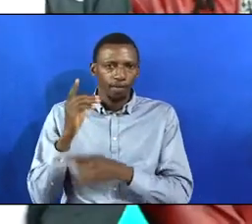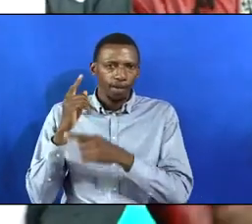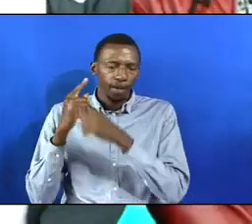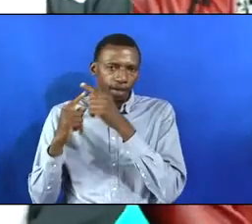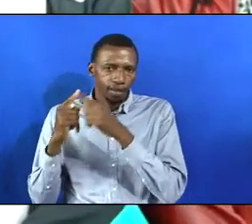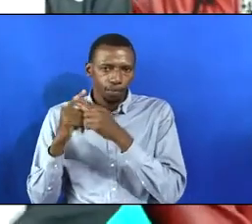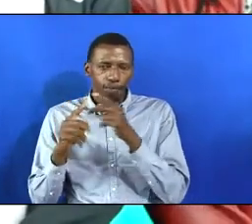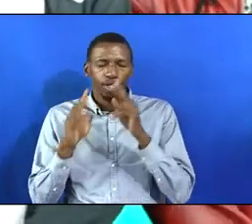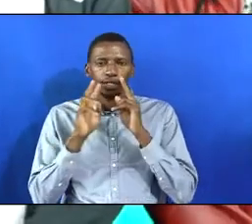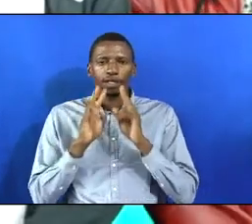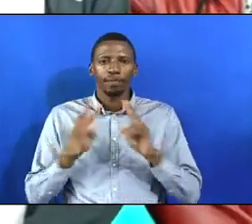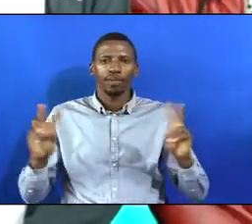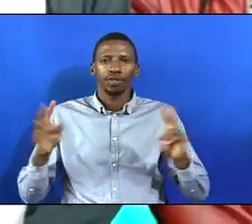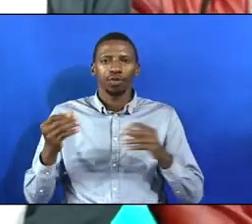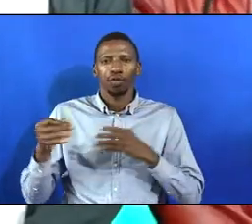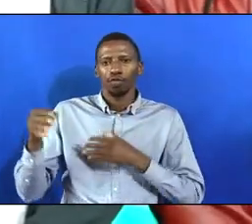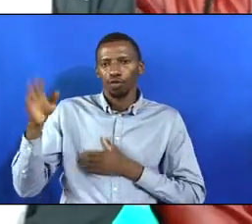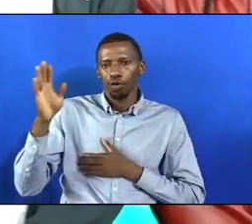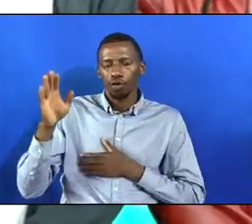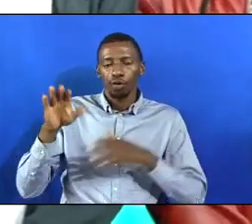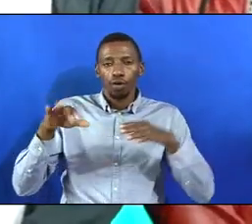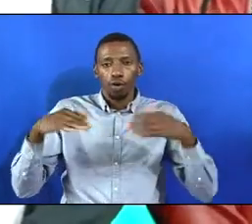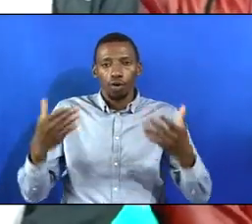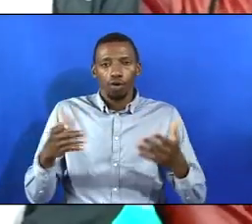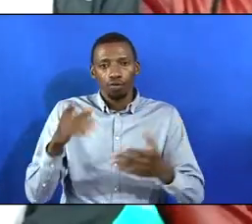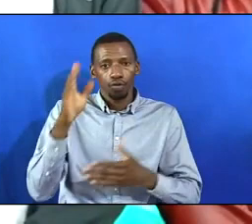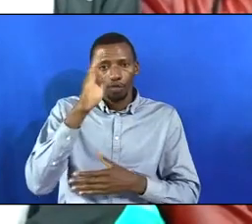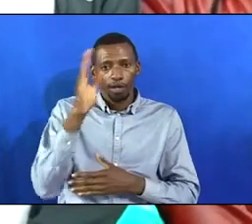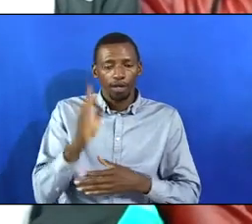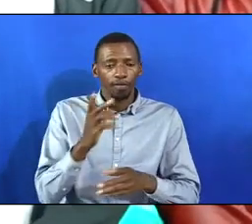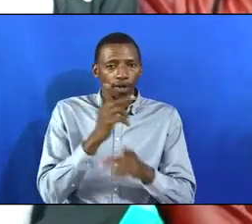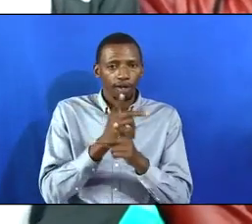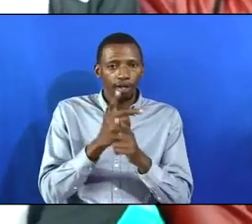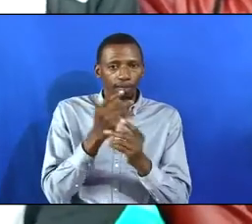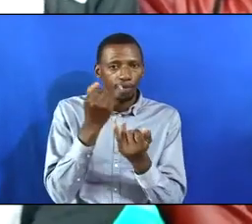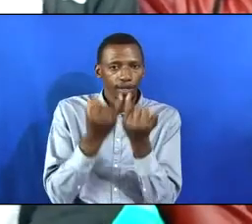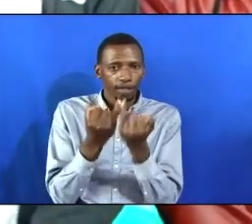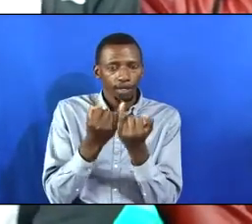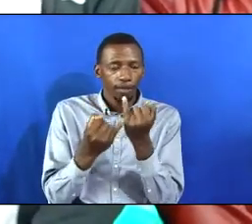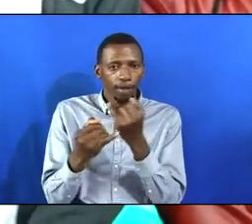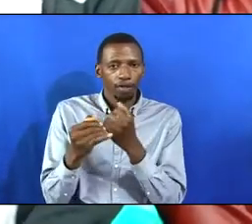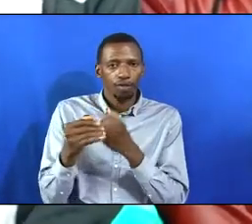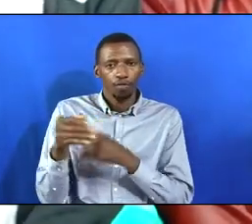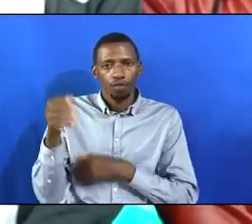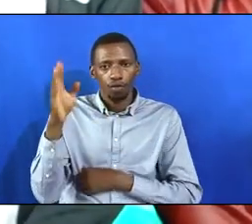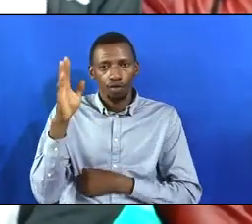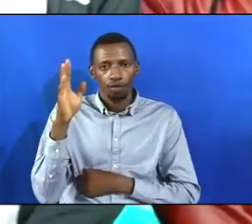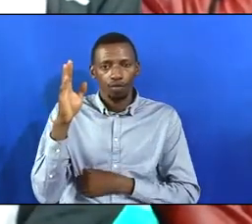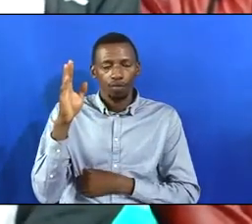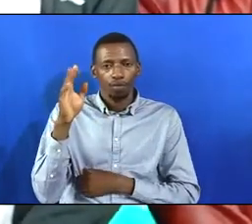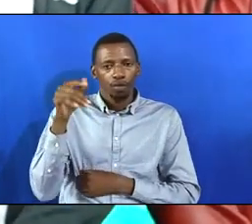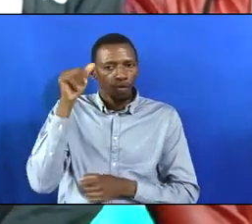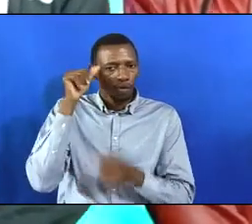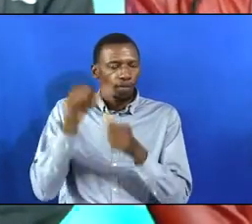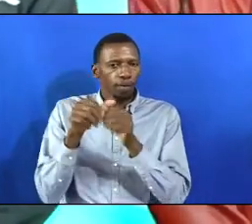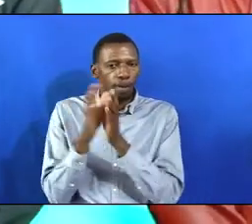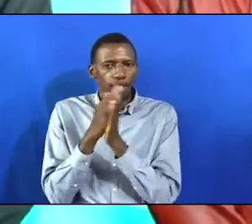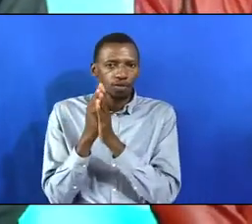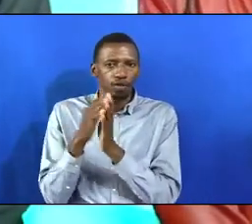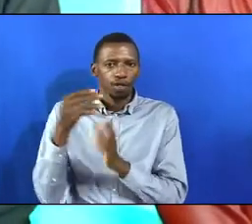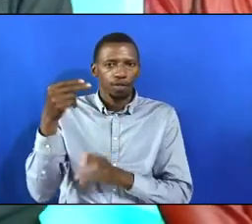keeping the Sabbath of the Lord. Remember I told you the story about Alan? He was captured by drugs, but the Lord changed his